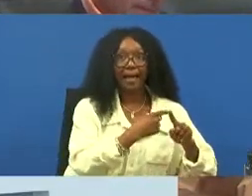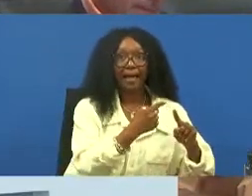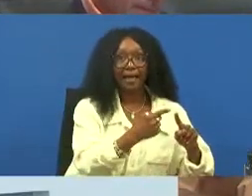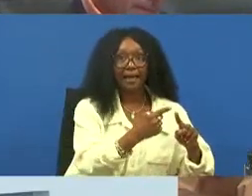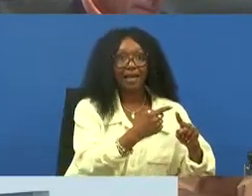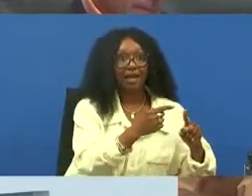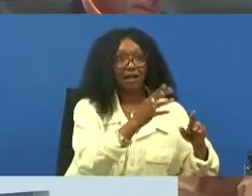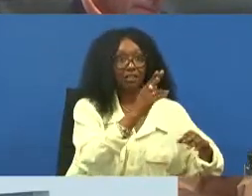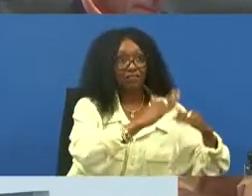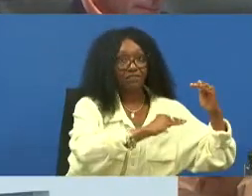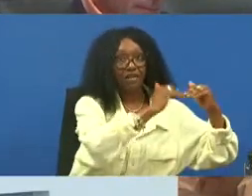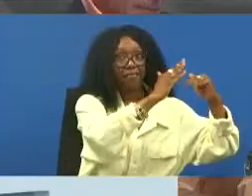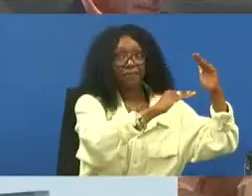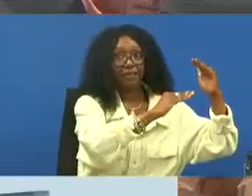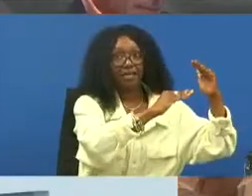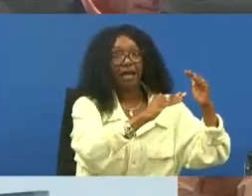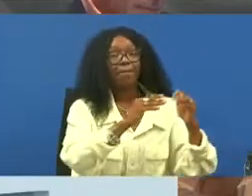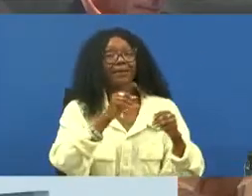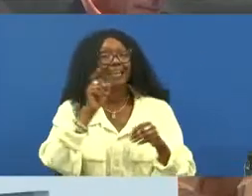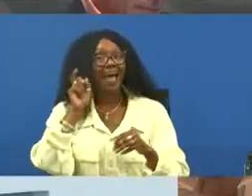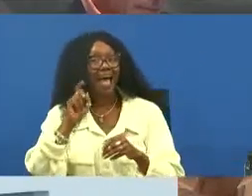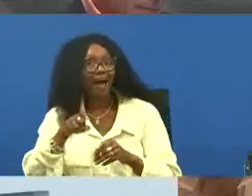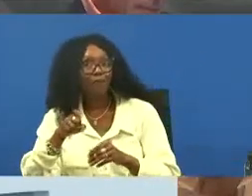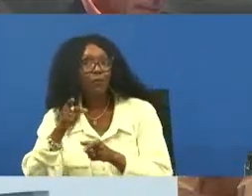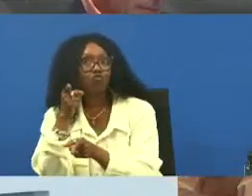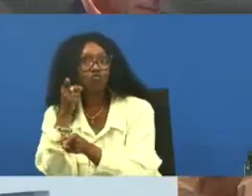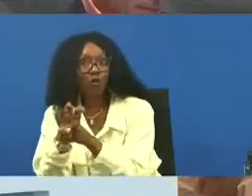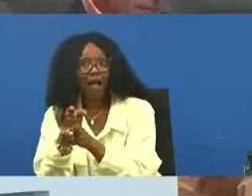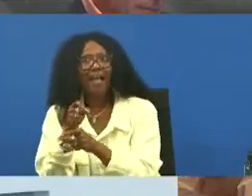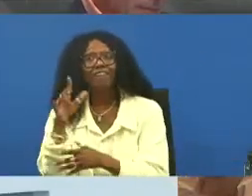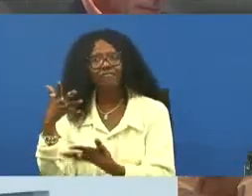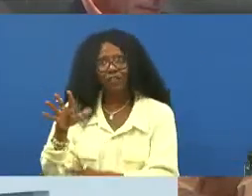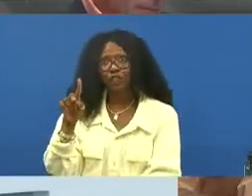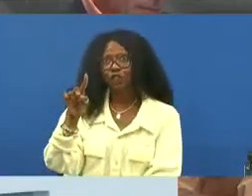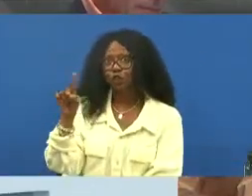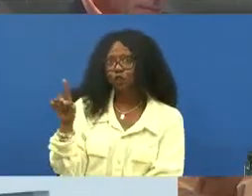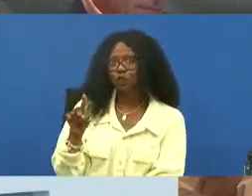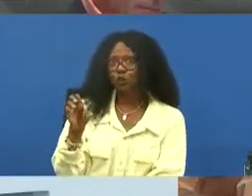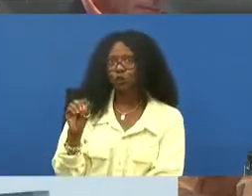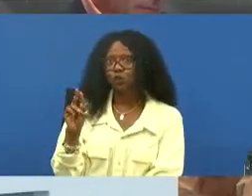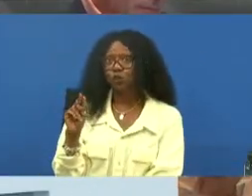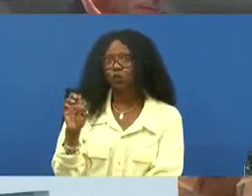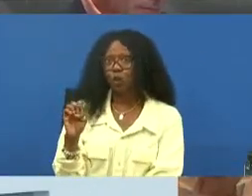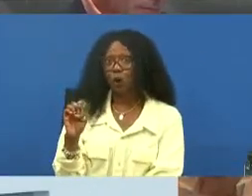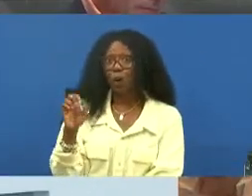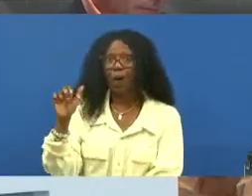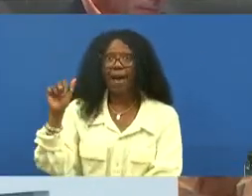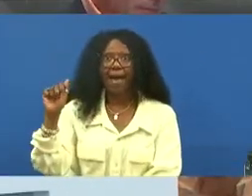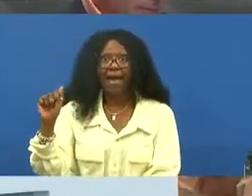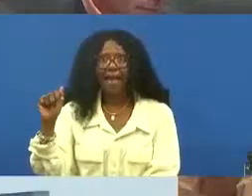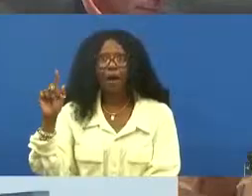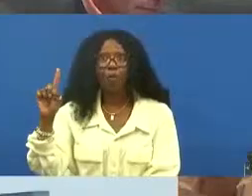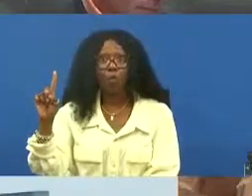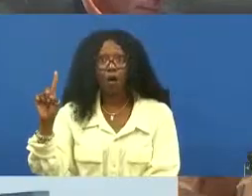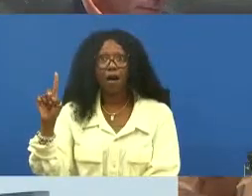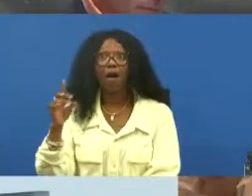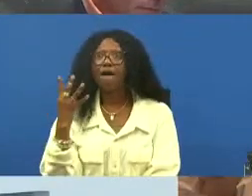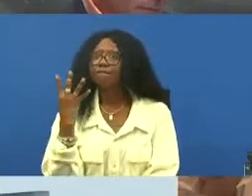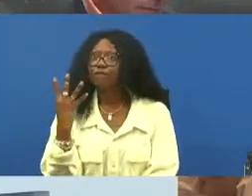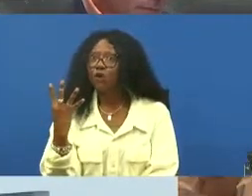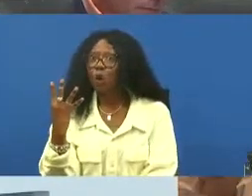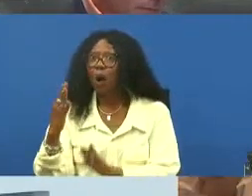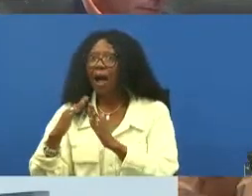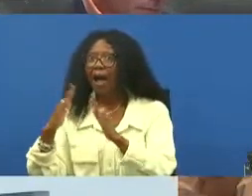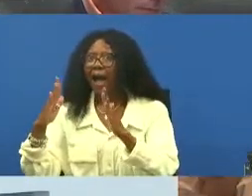type of development. It's already zoned A1, which you can do 4 houses per acre,